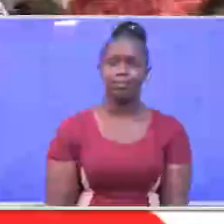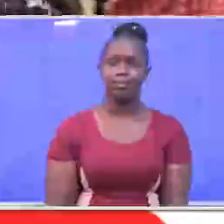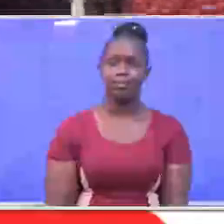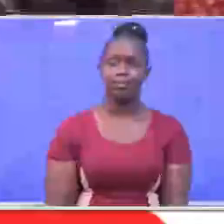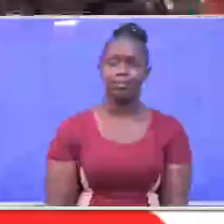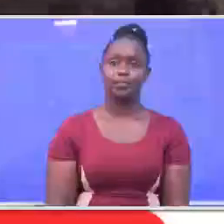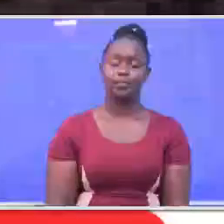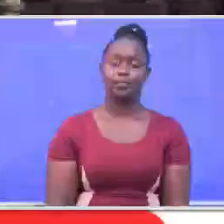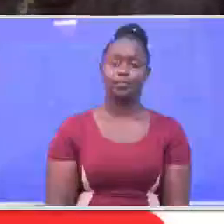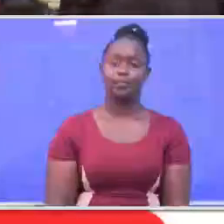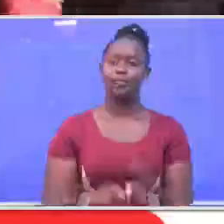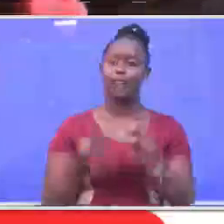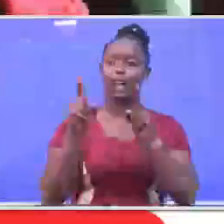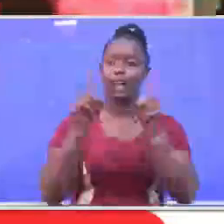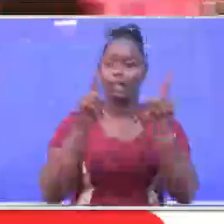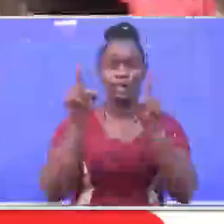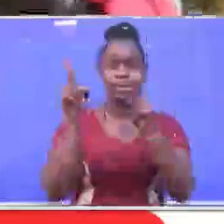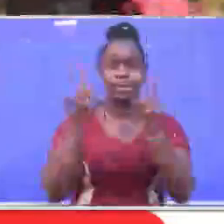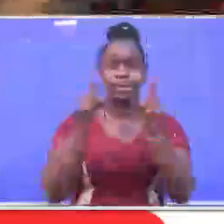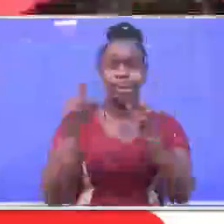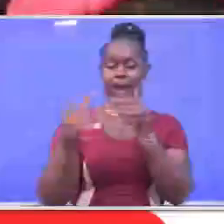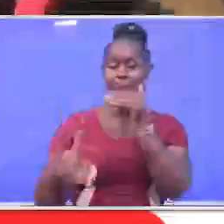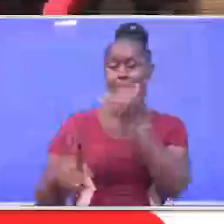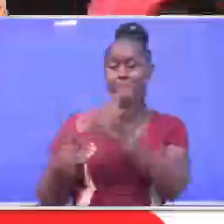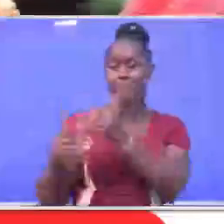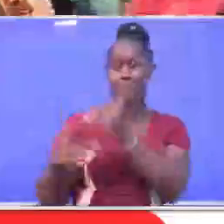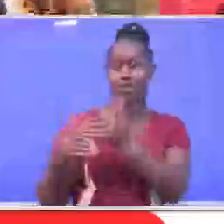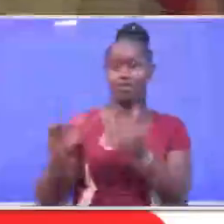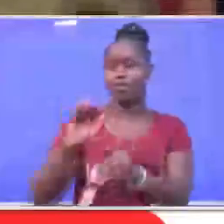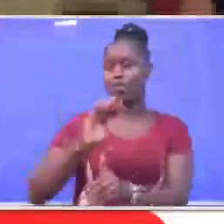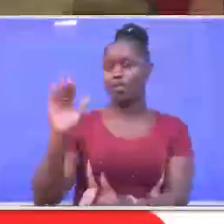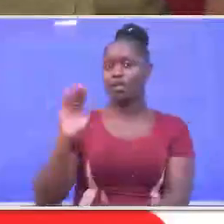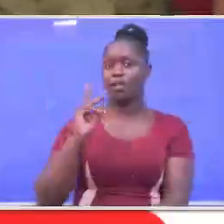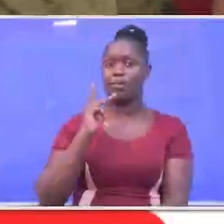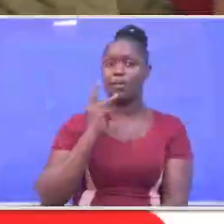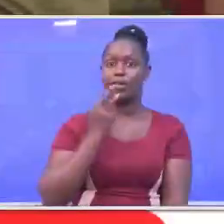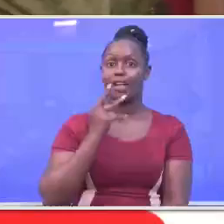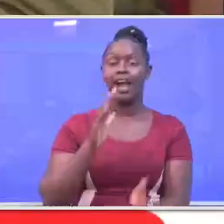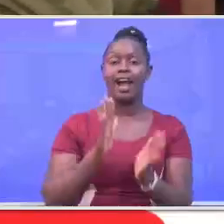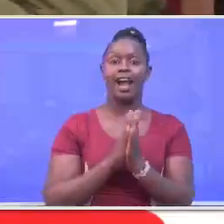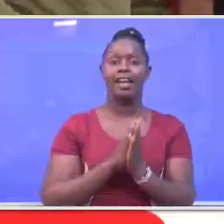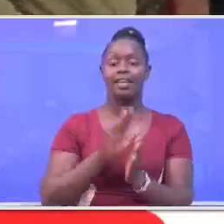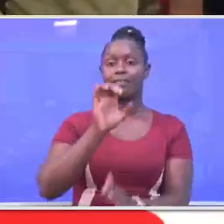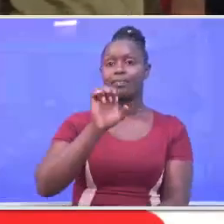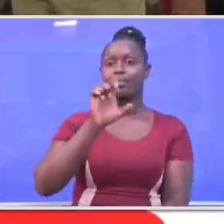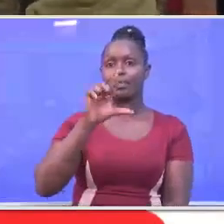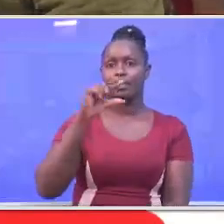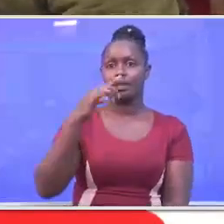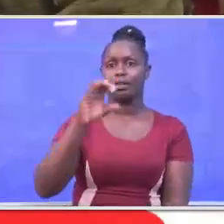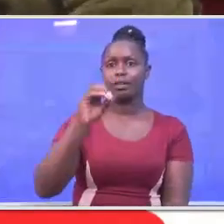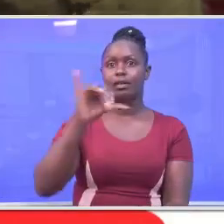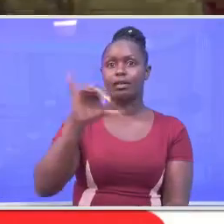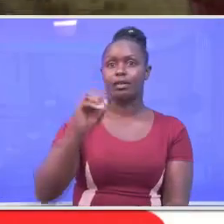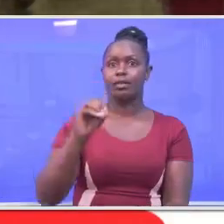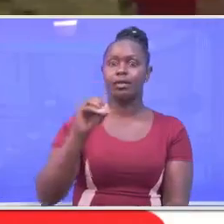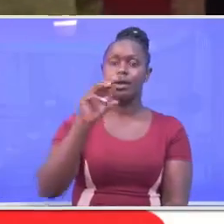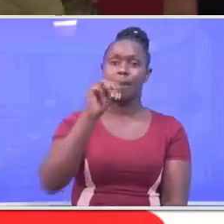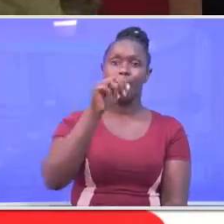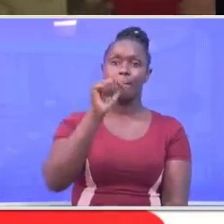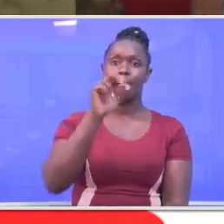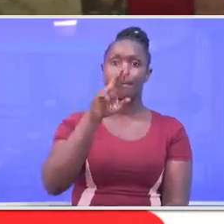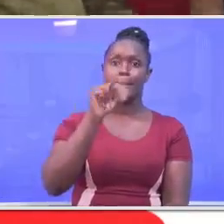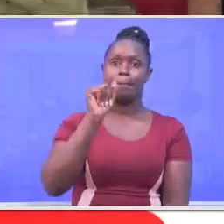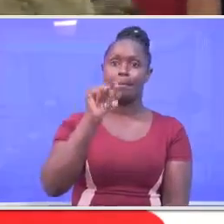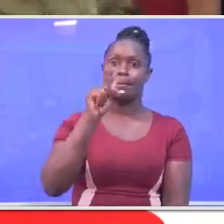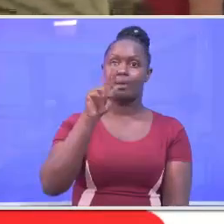When he toured areas on the borders of West Pokot and Elgeyo Marakwet counties, Defence Cabinet Secretary Aden Duale said